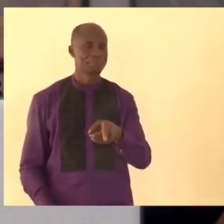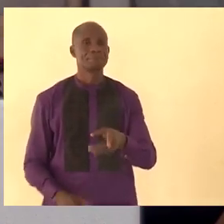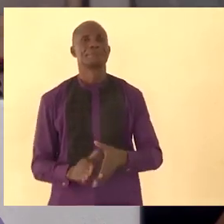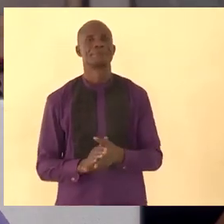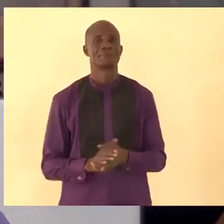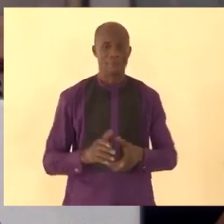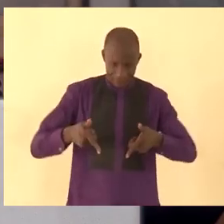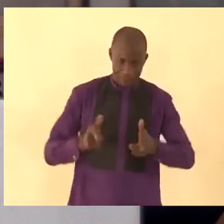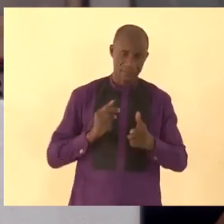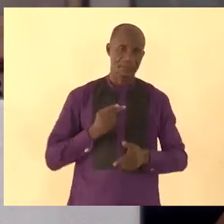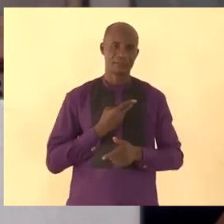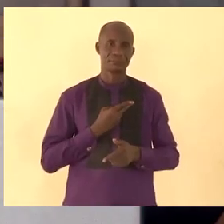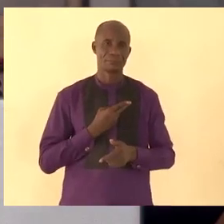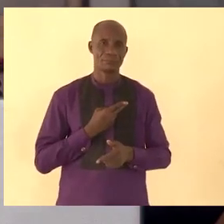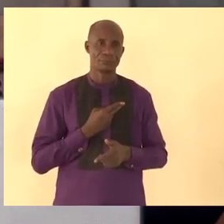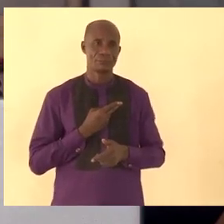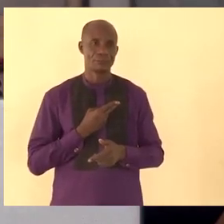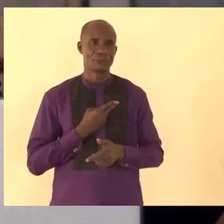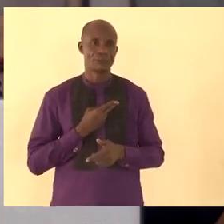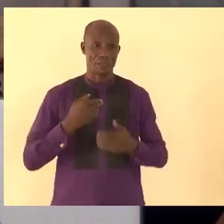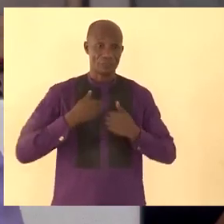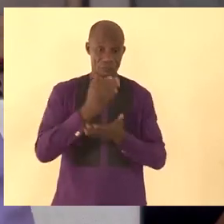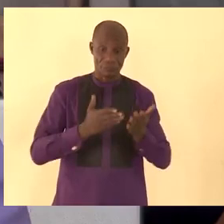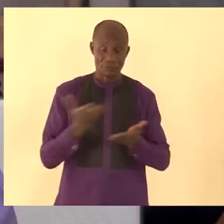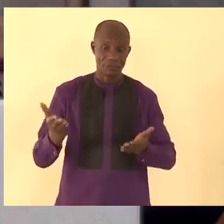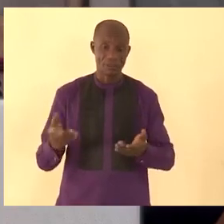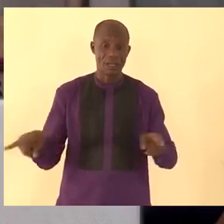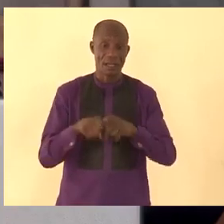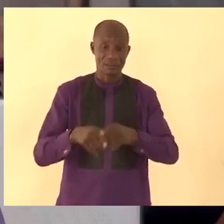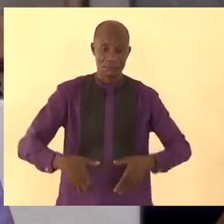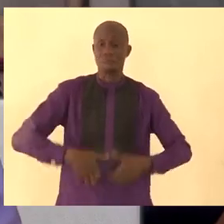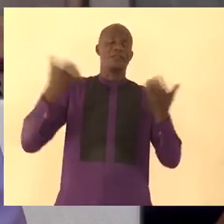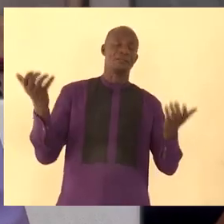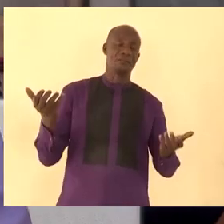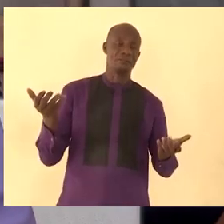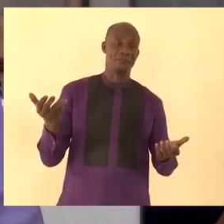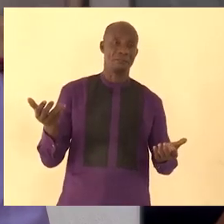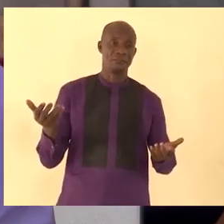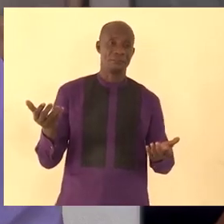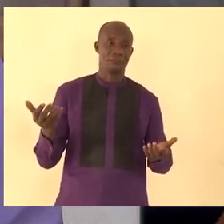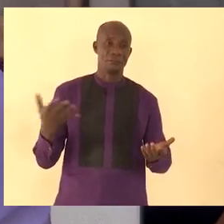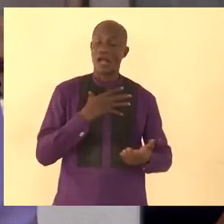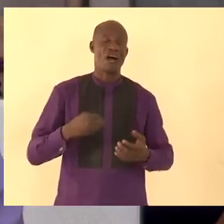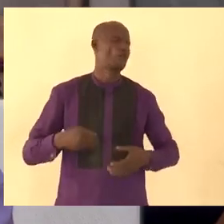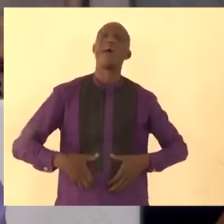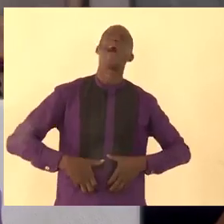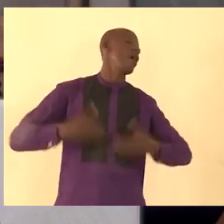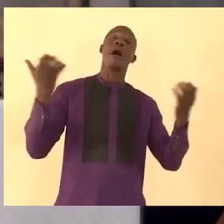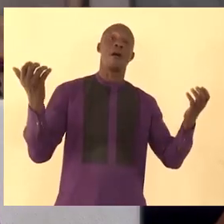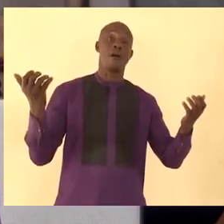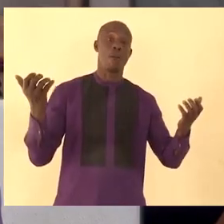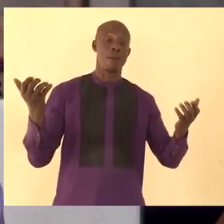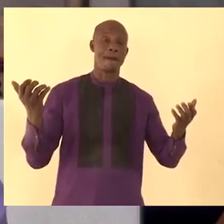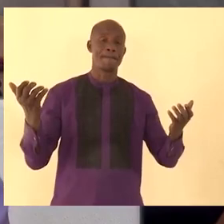I mean, let's take something like anger. Somebody provokes you and you flare up in anger.